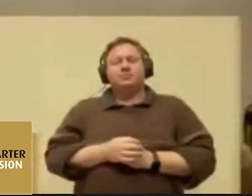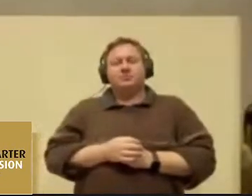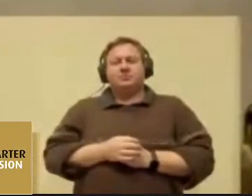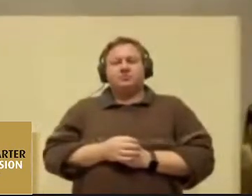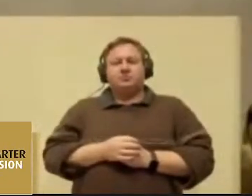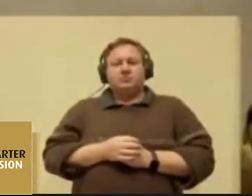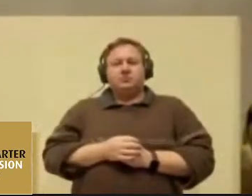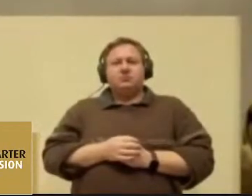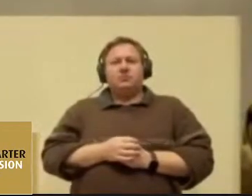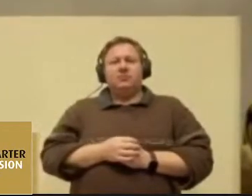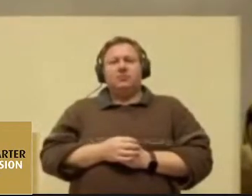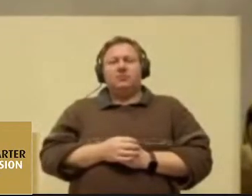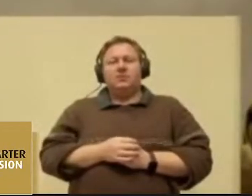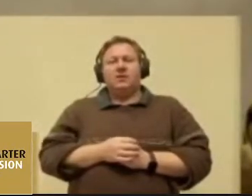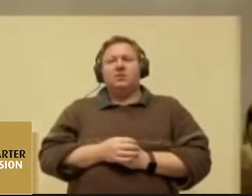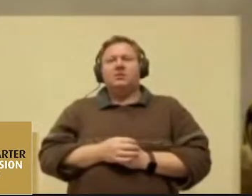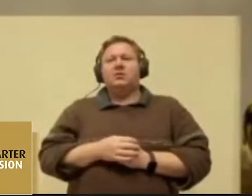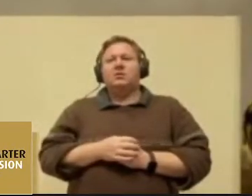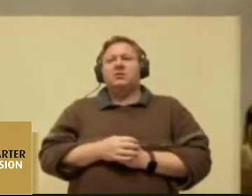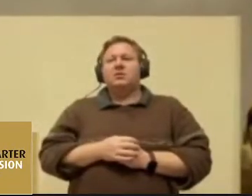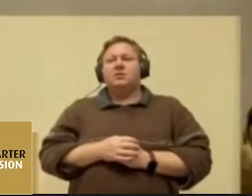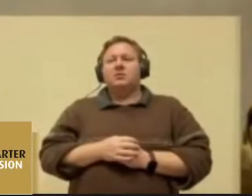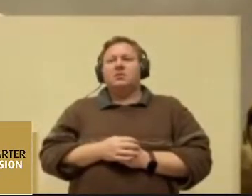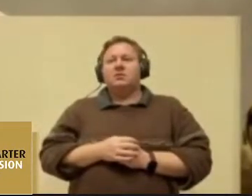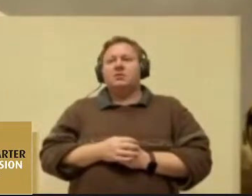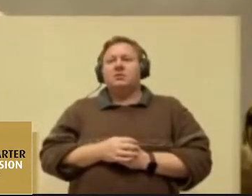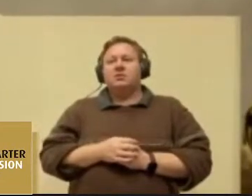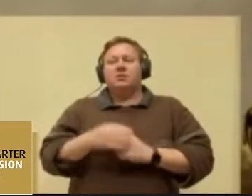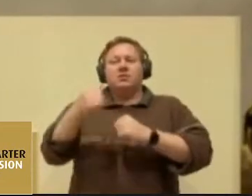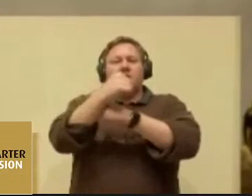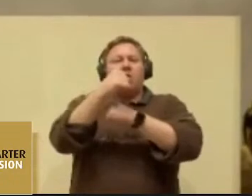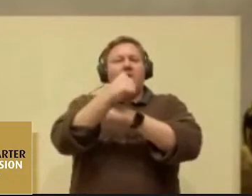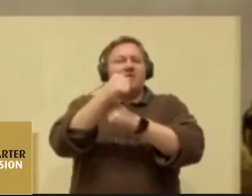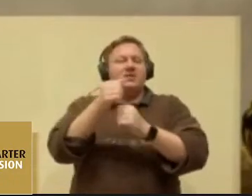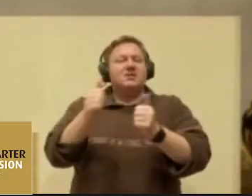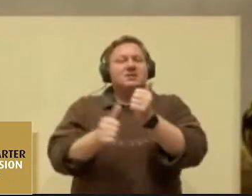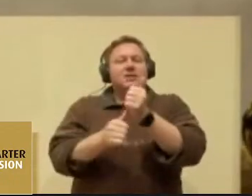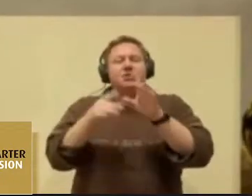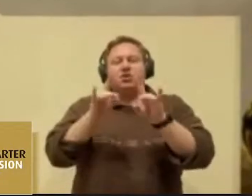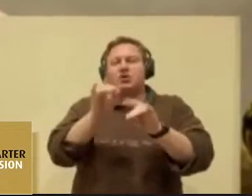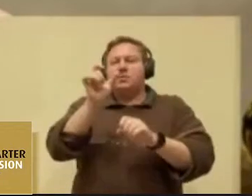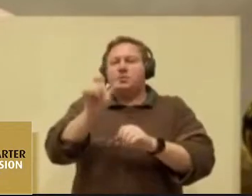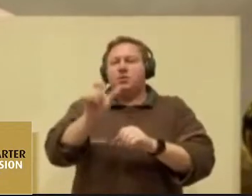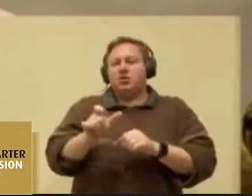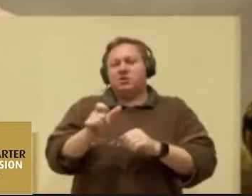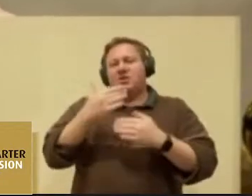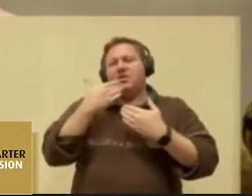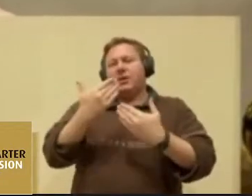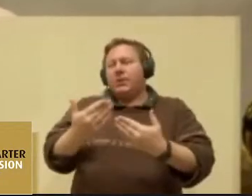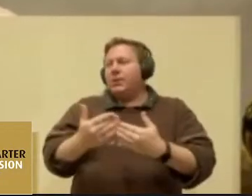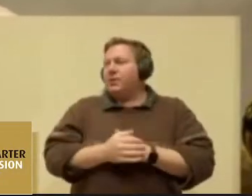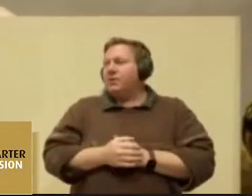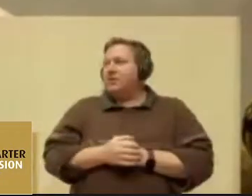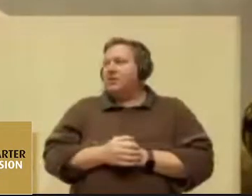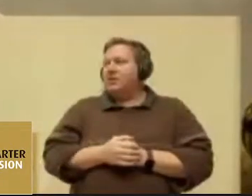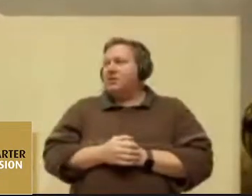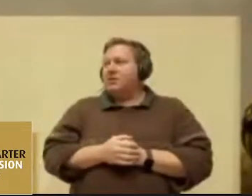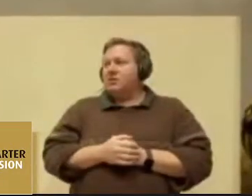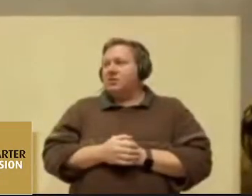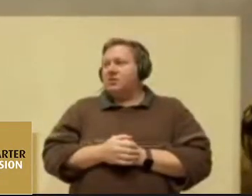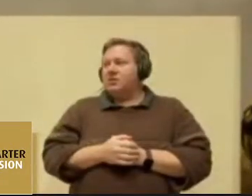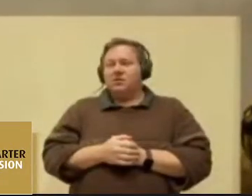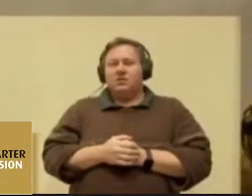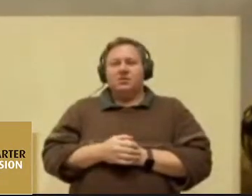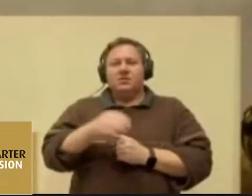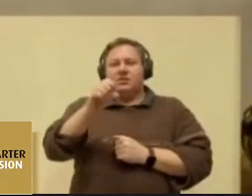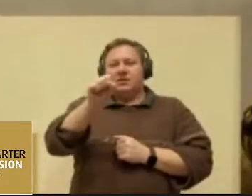hope i have said a word of thank to the office of the deputy chairperson people without c